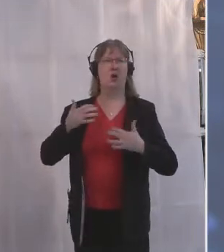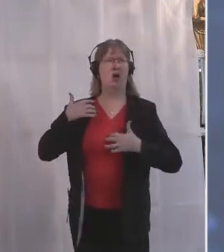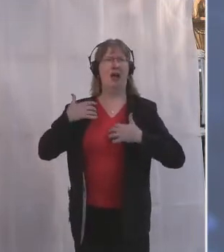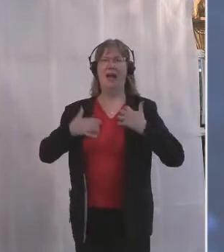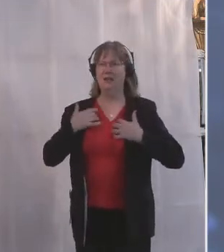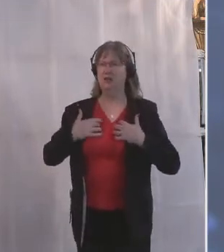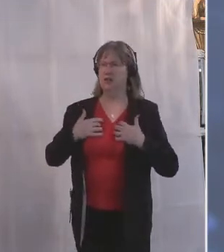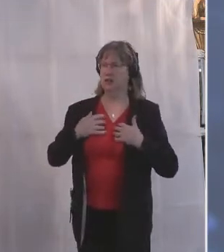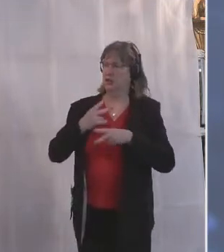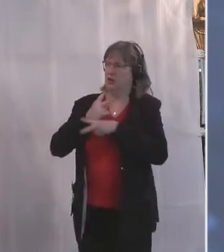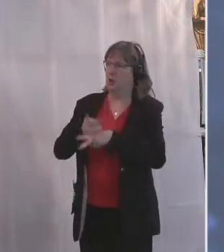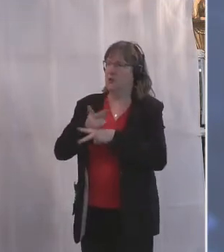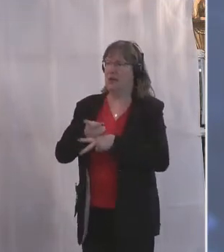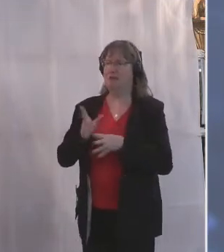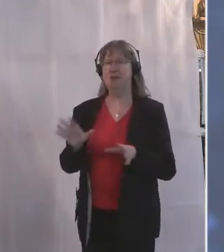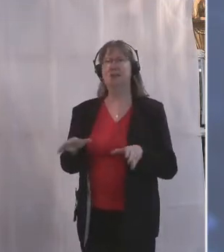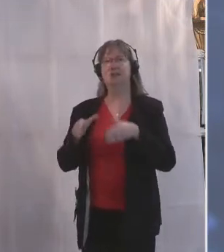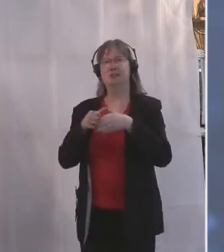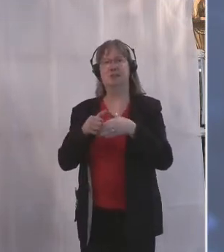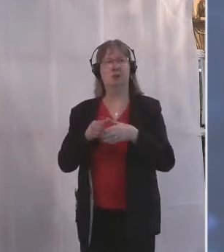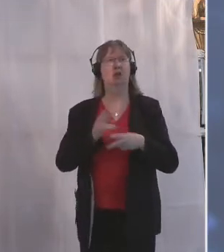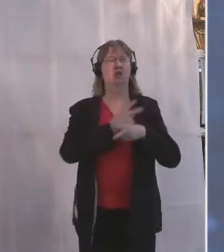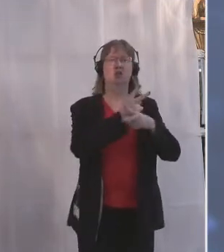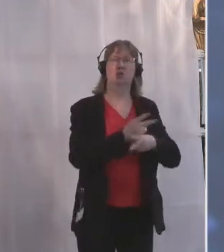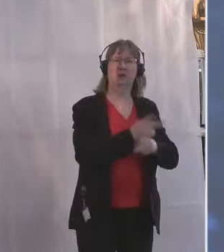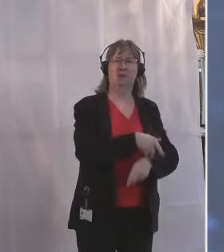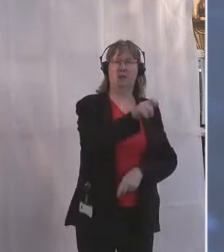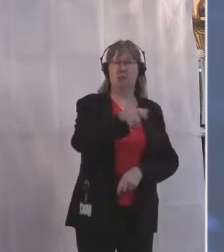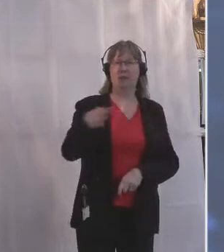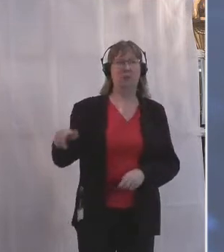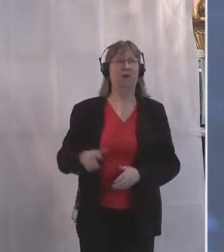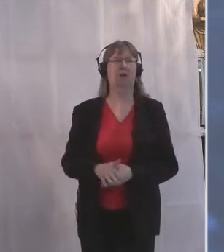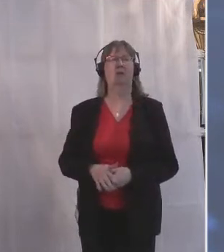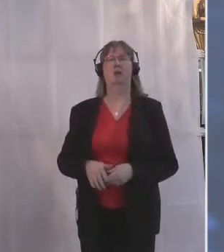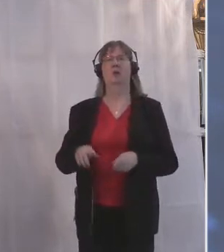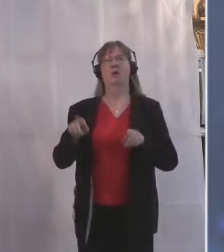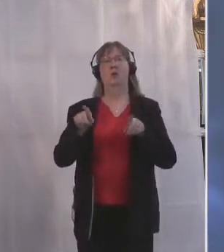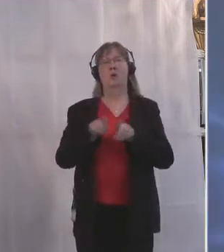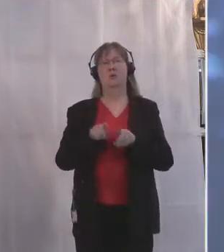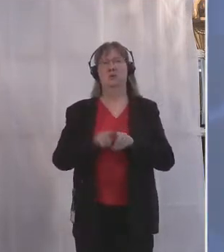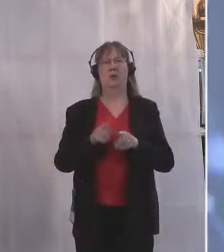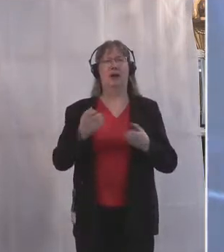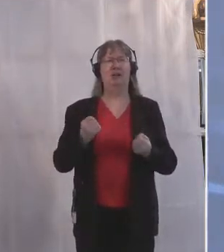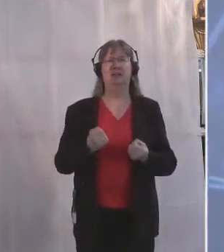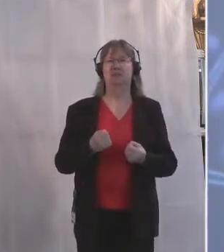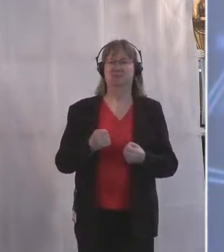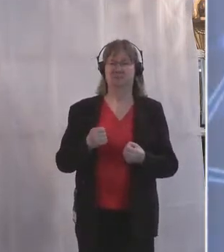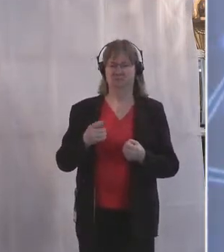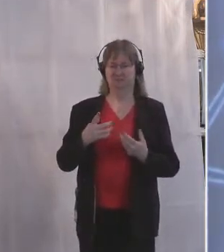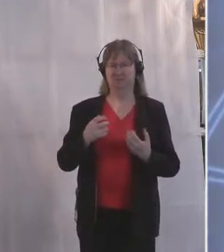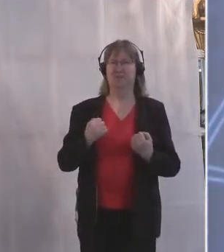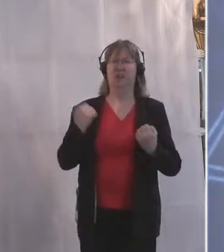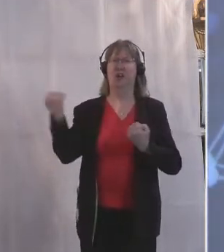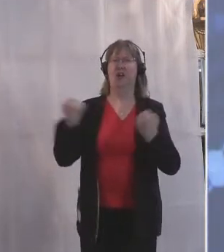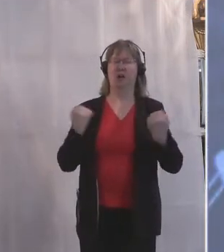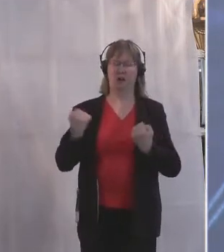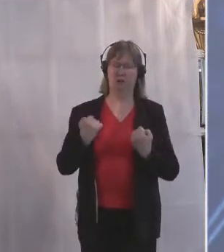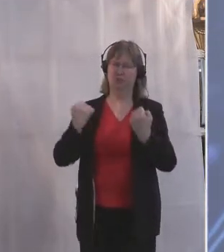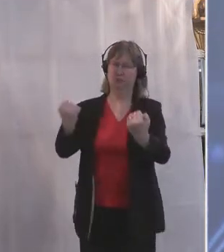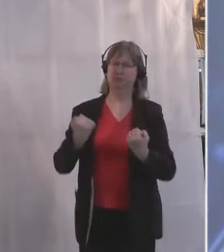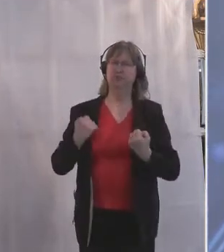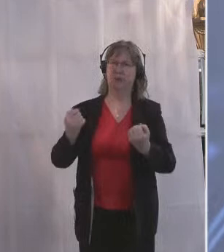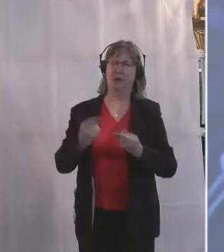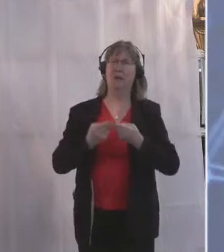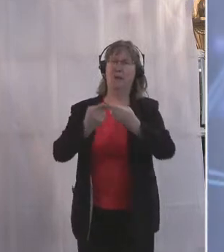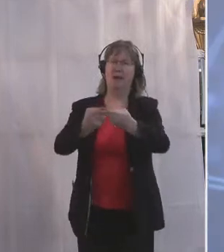for the team and she cared for the individual. And I was very fortunate that I used to get a lift home with Maggie, and we spent hours together in the car.